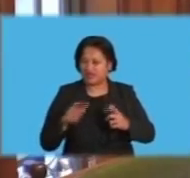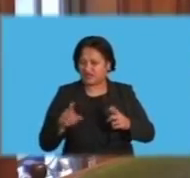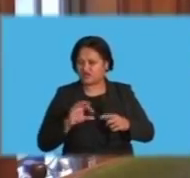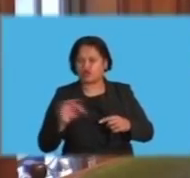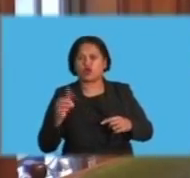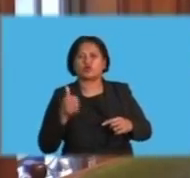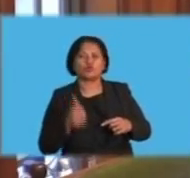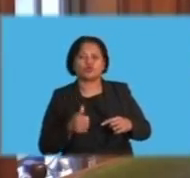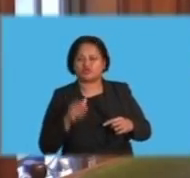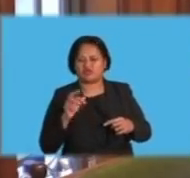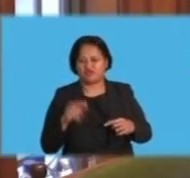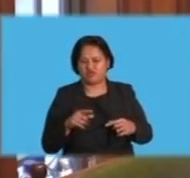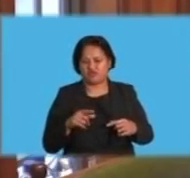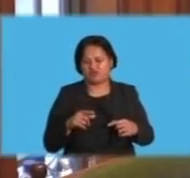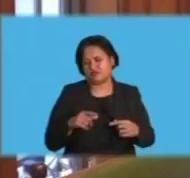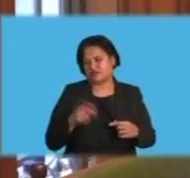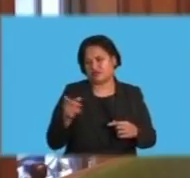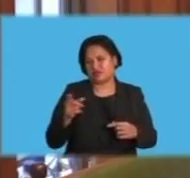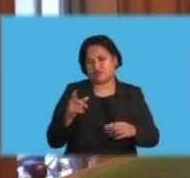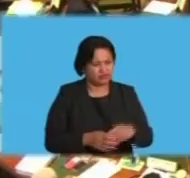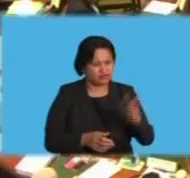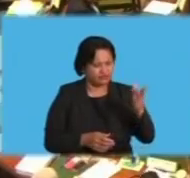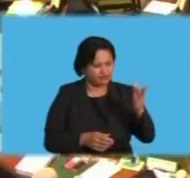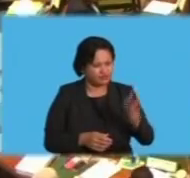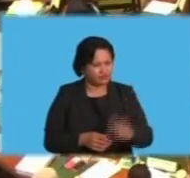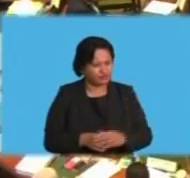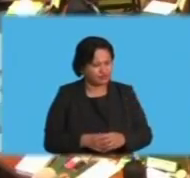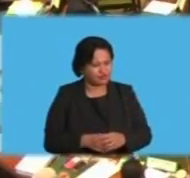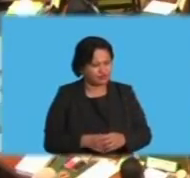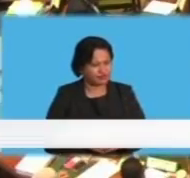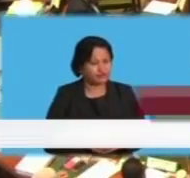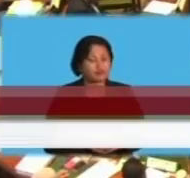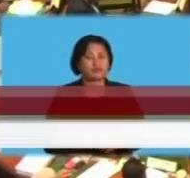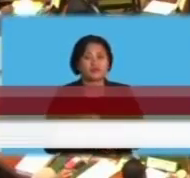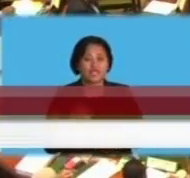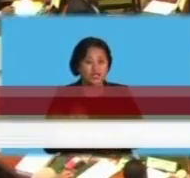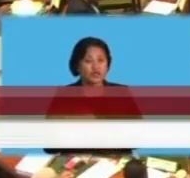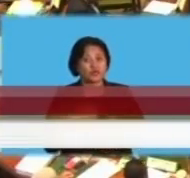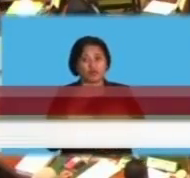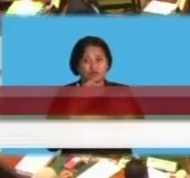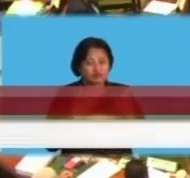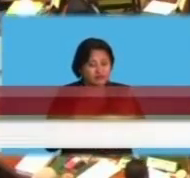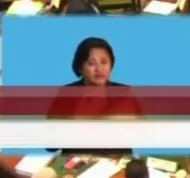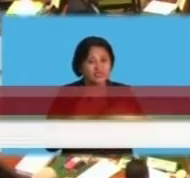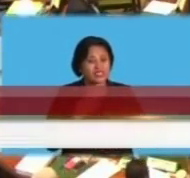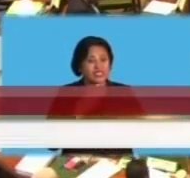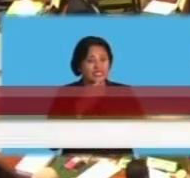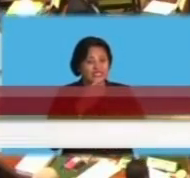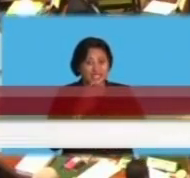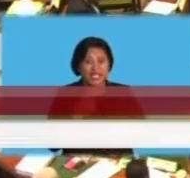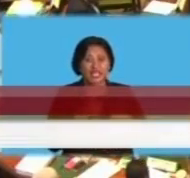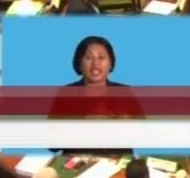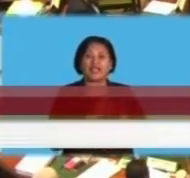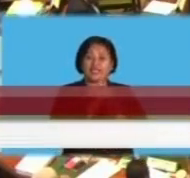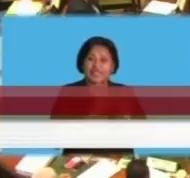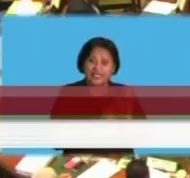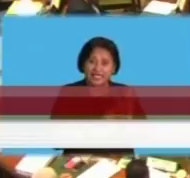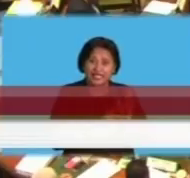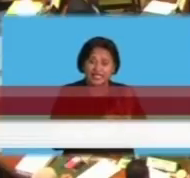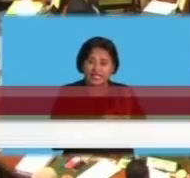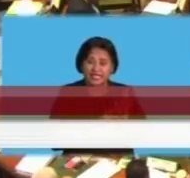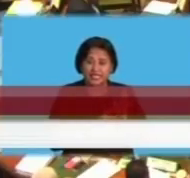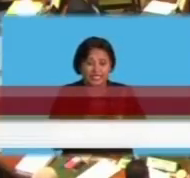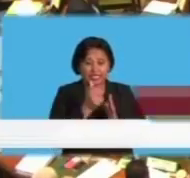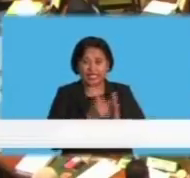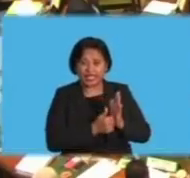is more important to the government. The Honourable Dulaki Virata firstly calls it a decrease and act. And